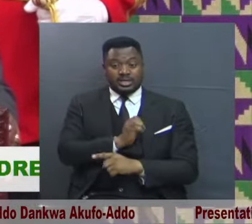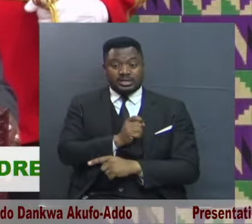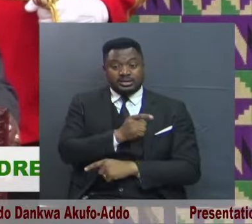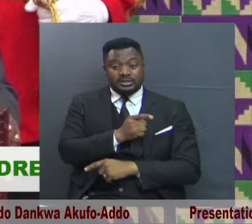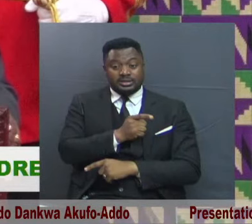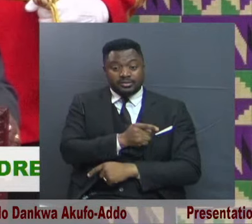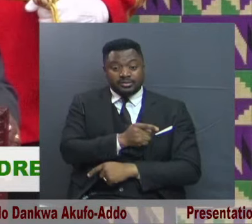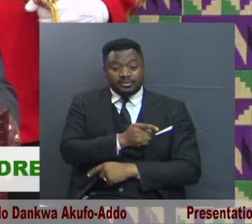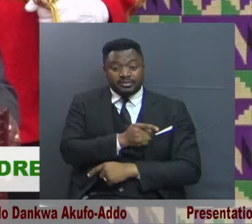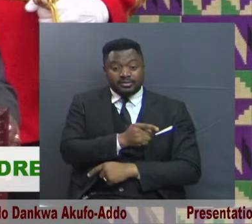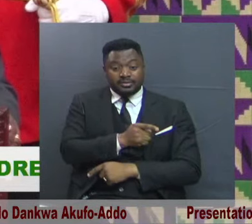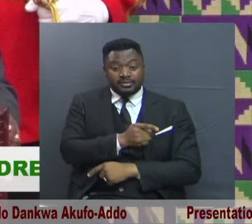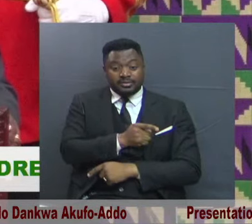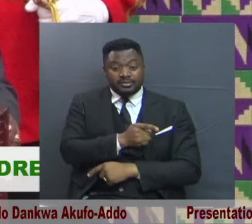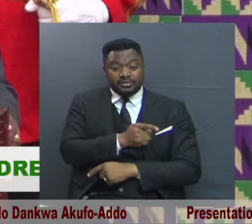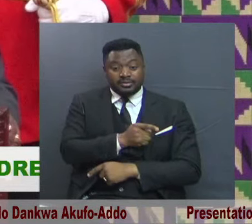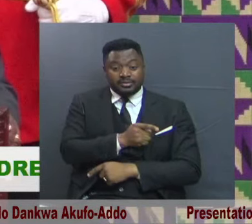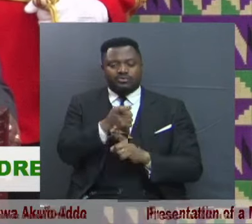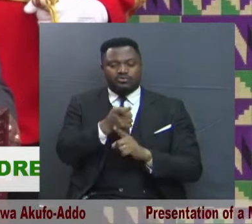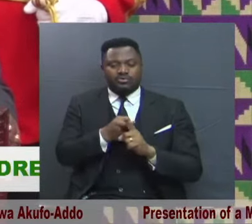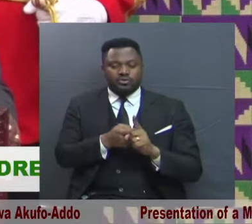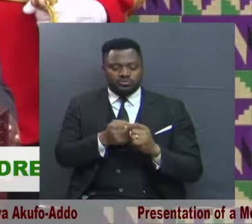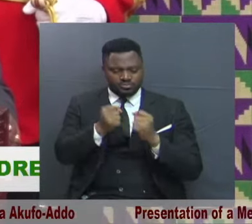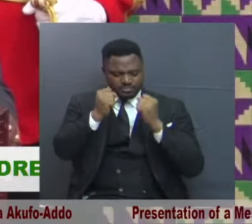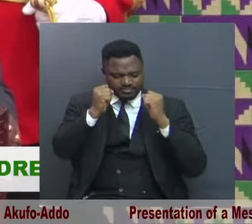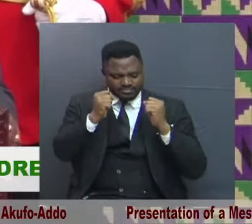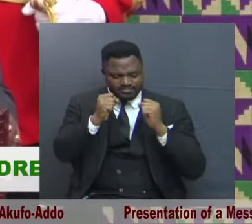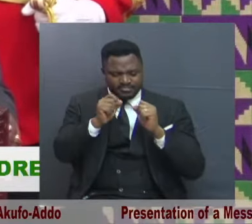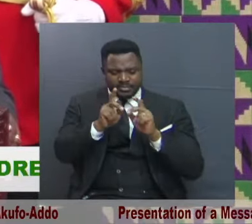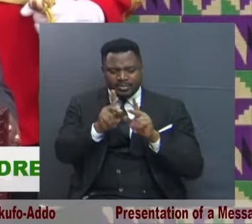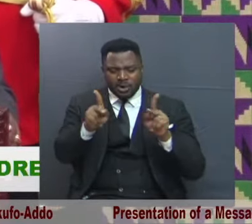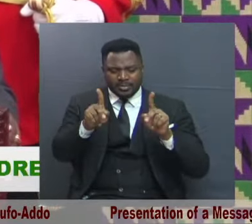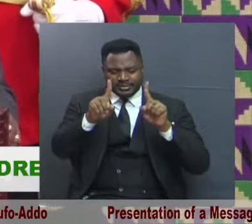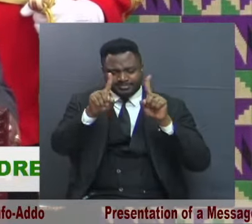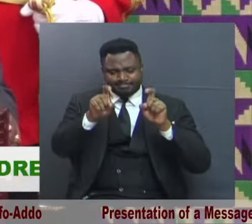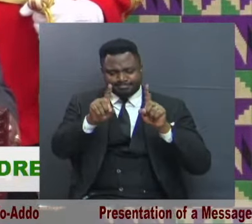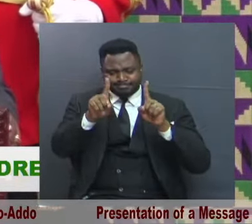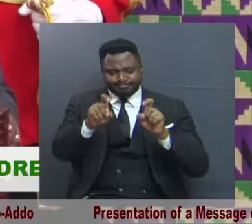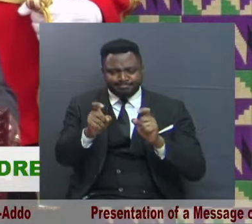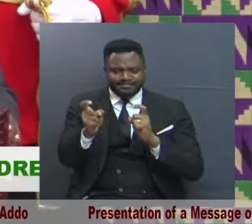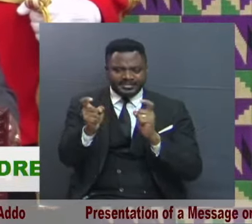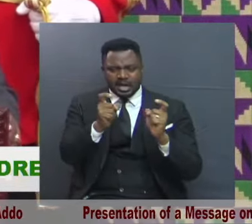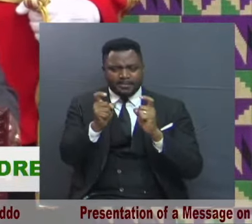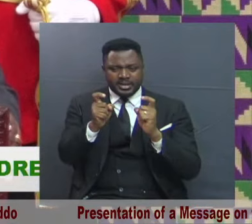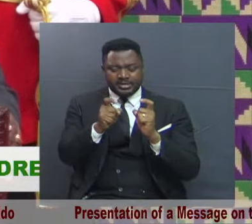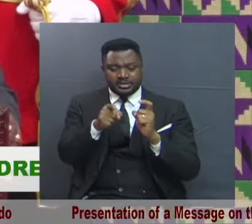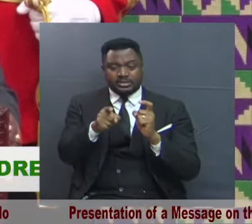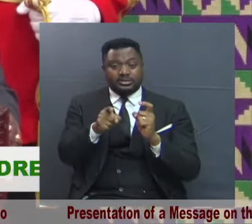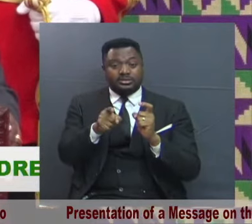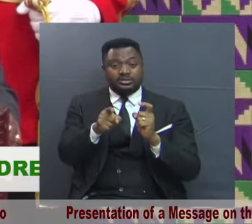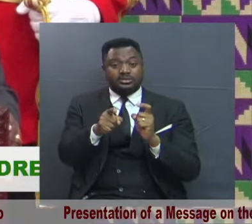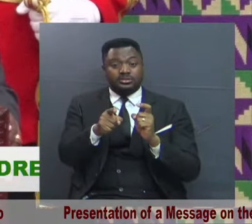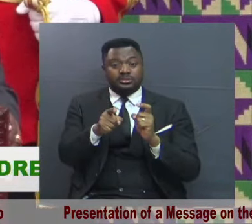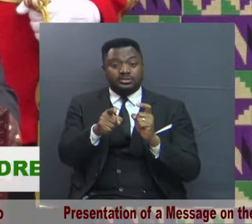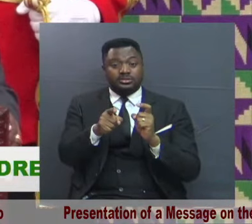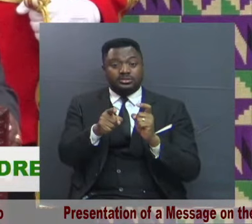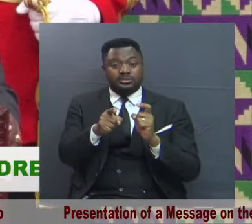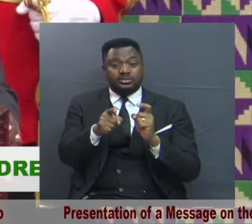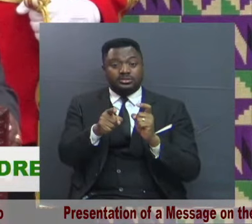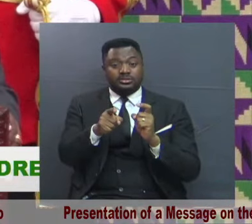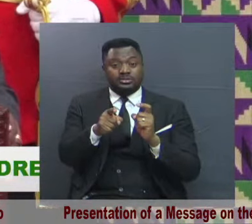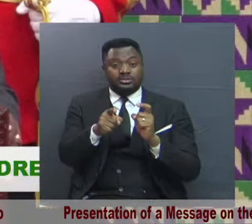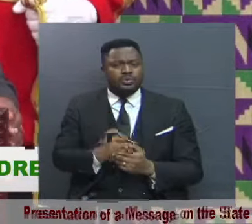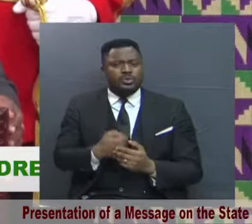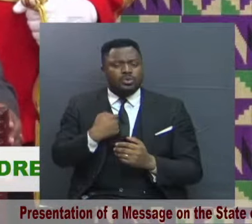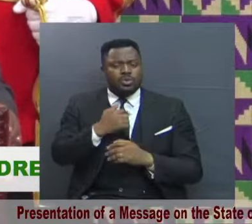executive benefit from the rigorous public examination and debates to which they are subjected